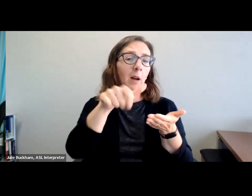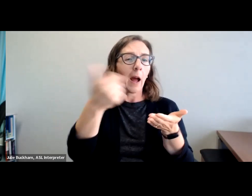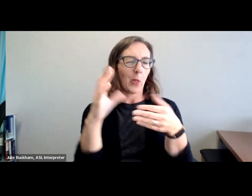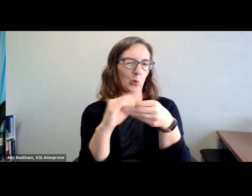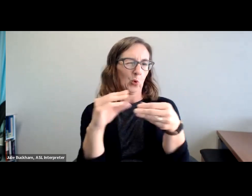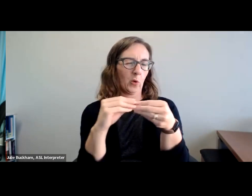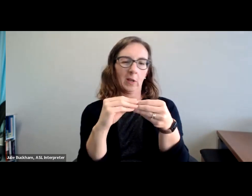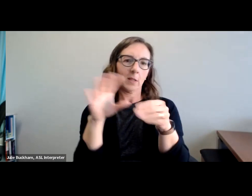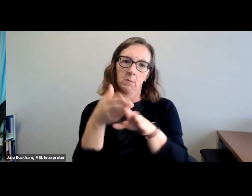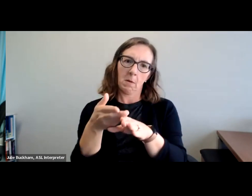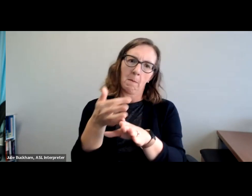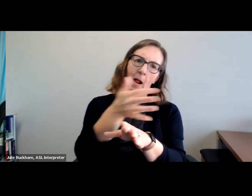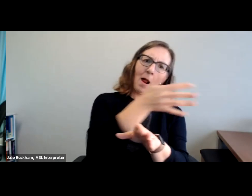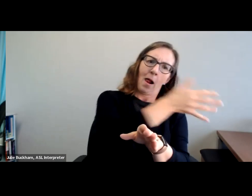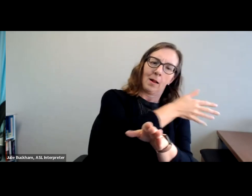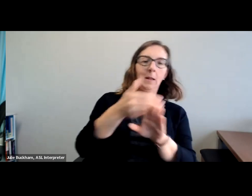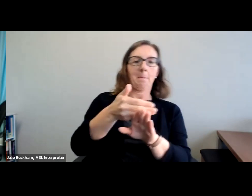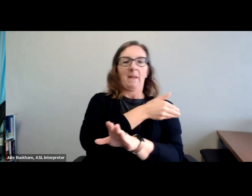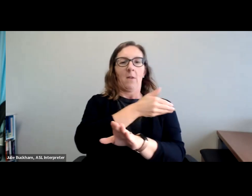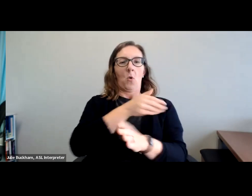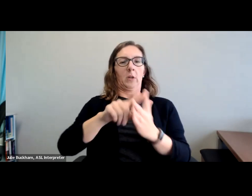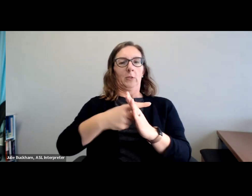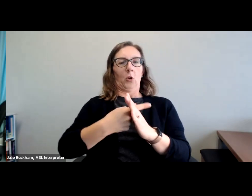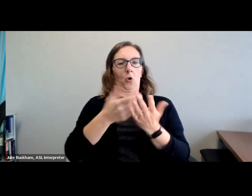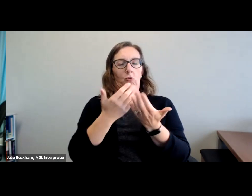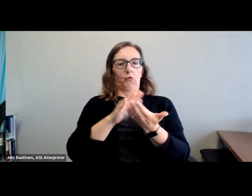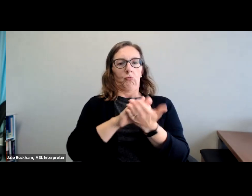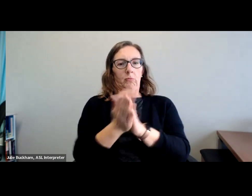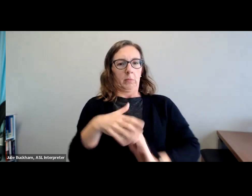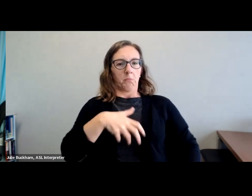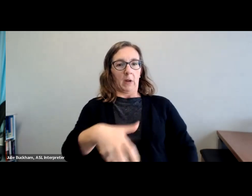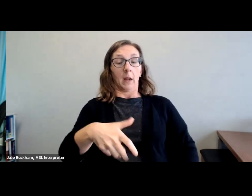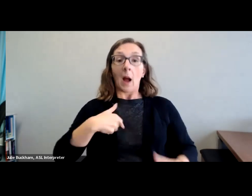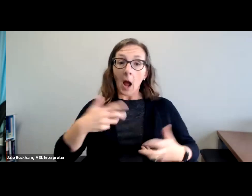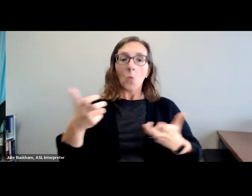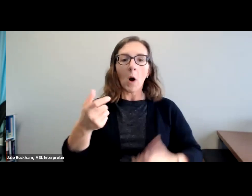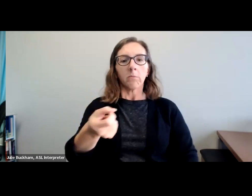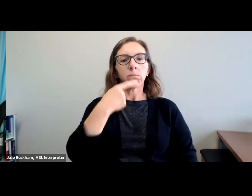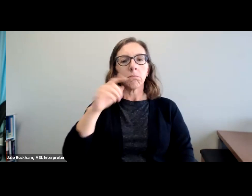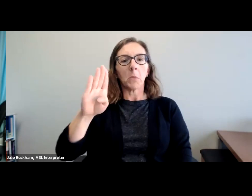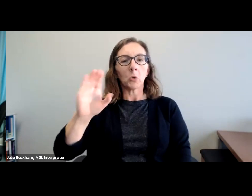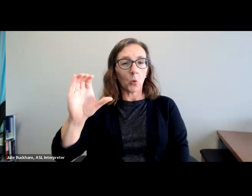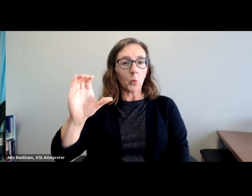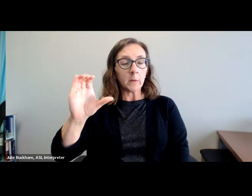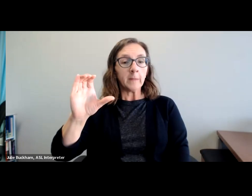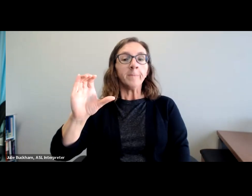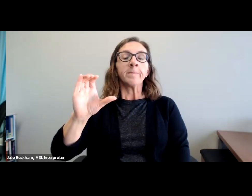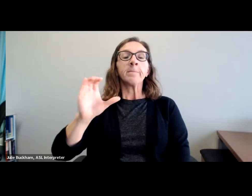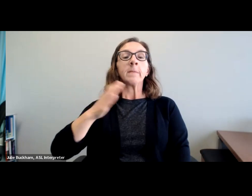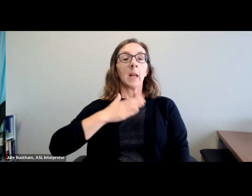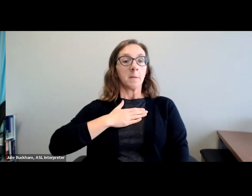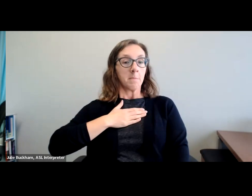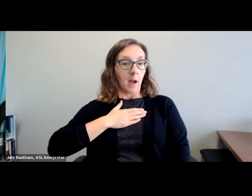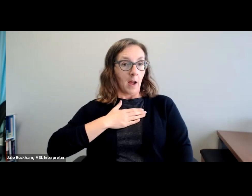even started fertility. I wanted to go off birth control, and my family practitioner had a brother with